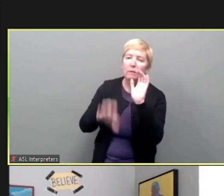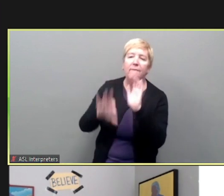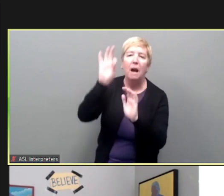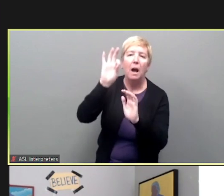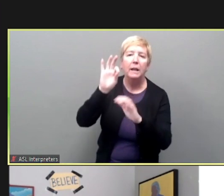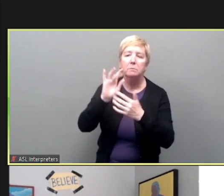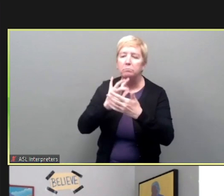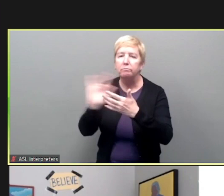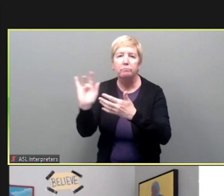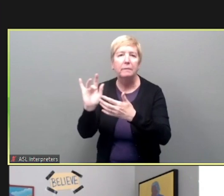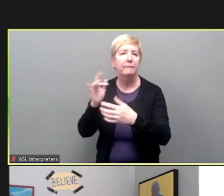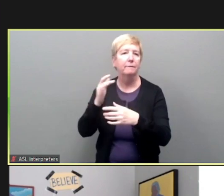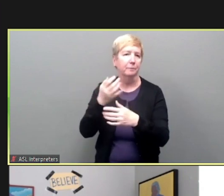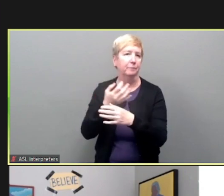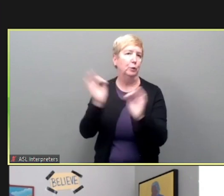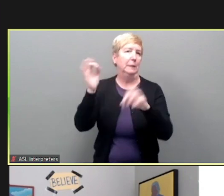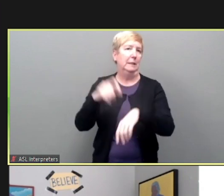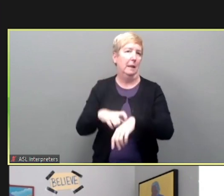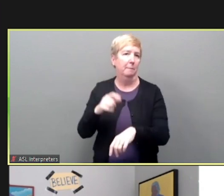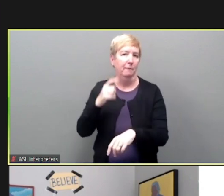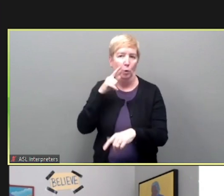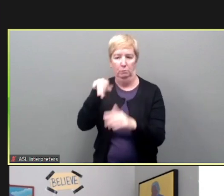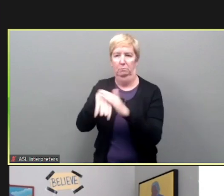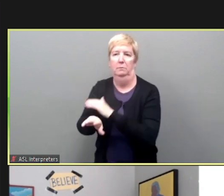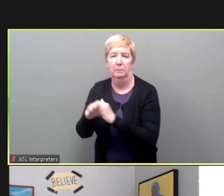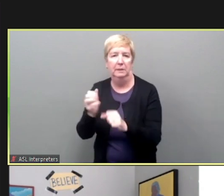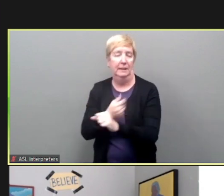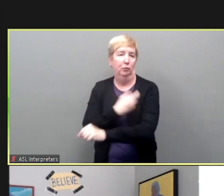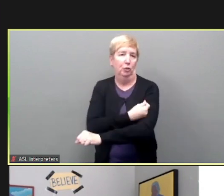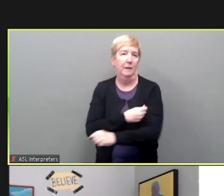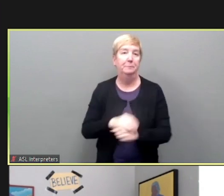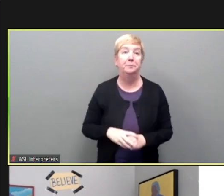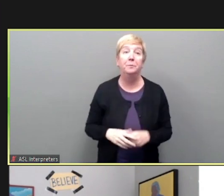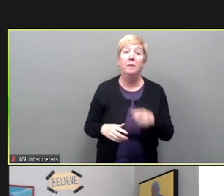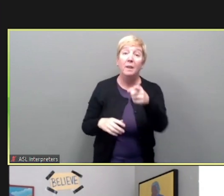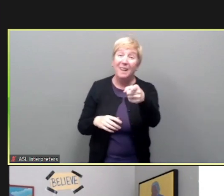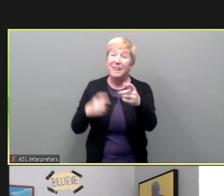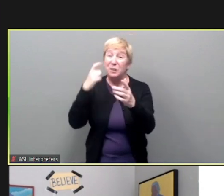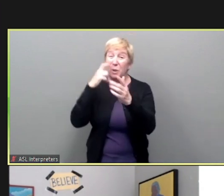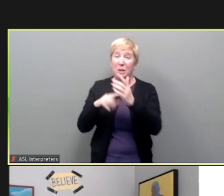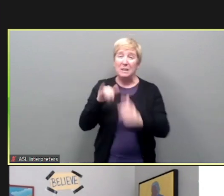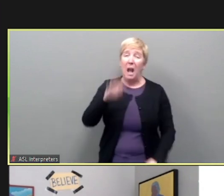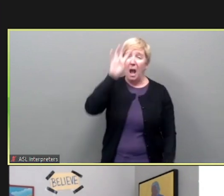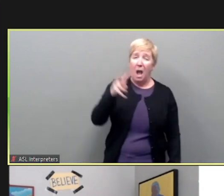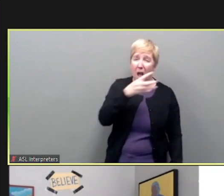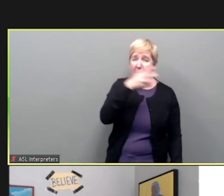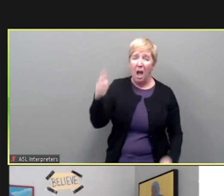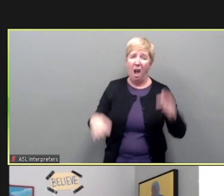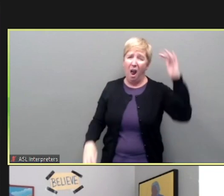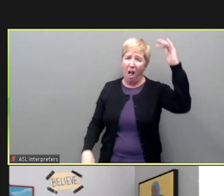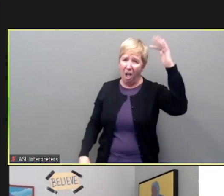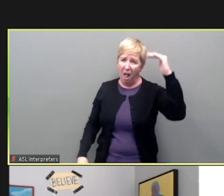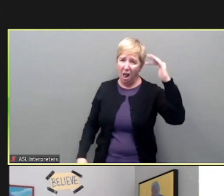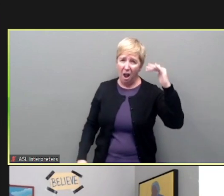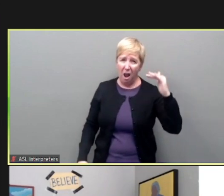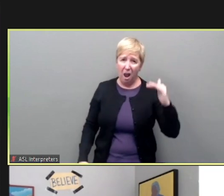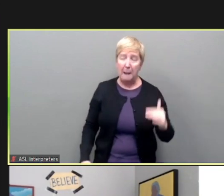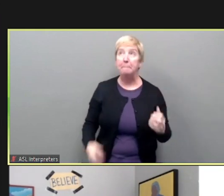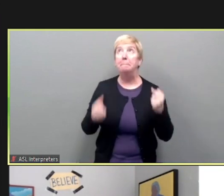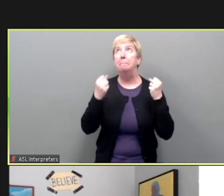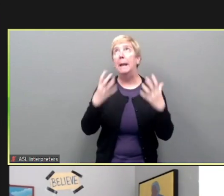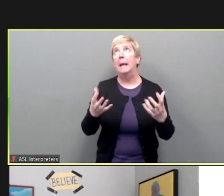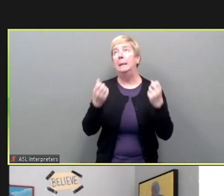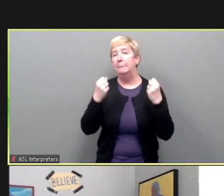Next slide. And this just goes to show, like, there are just so many vaccine sites available. Once